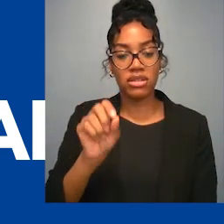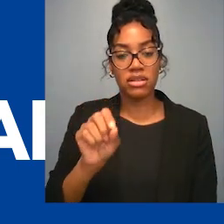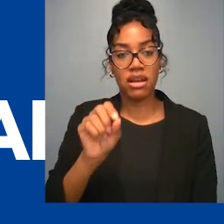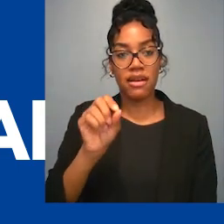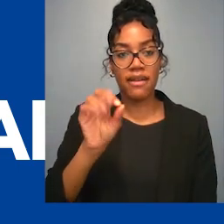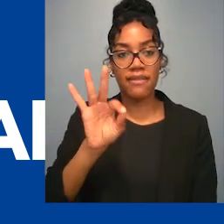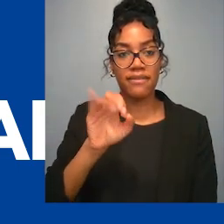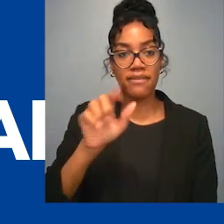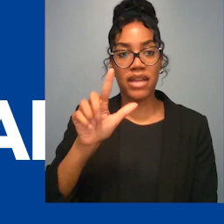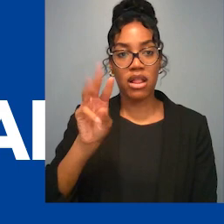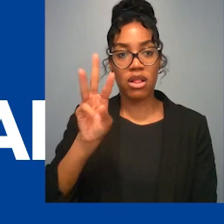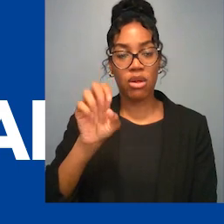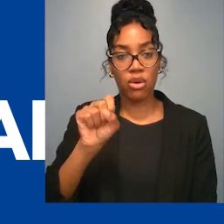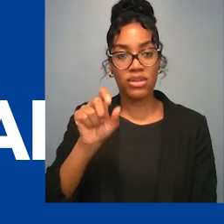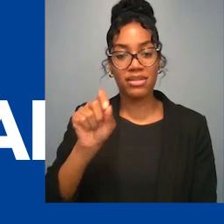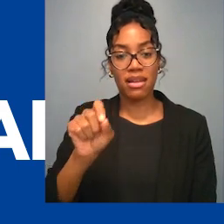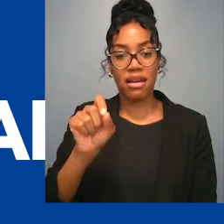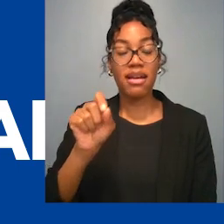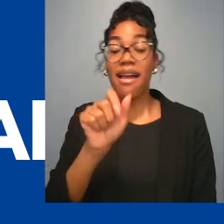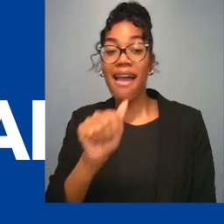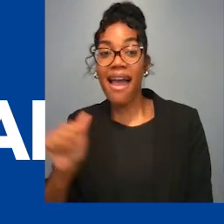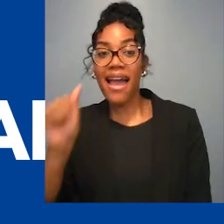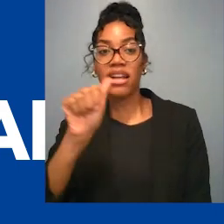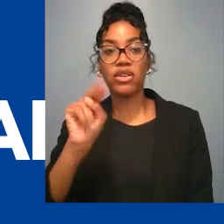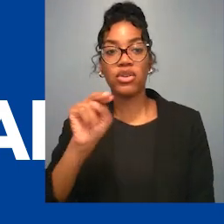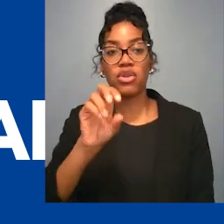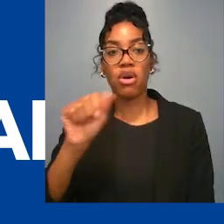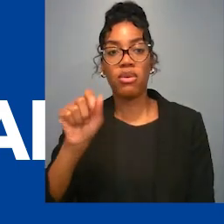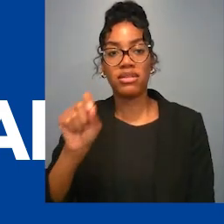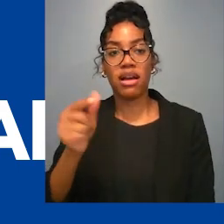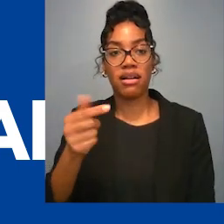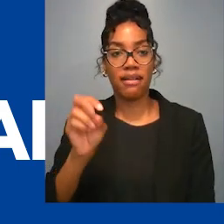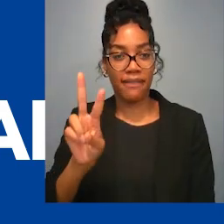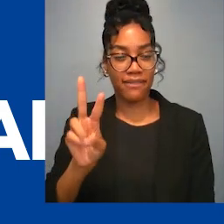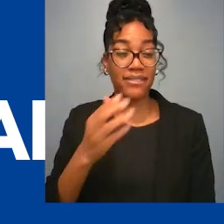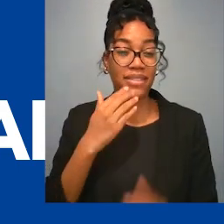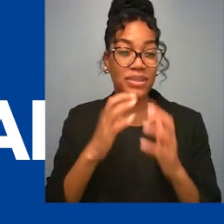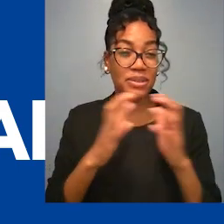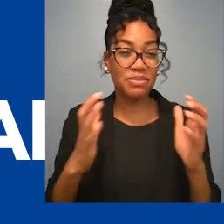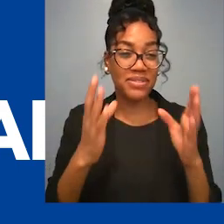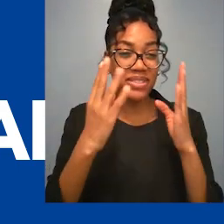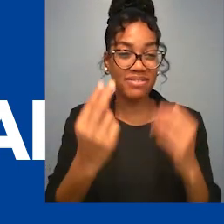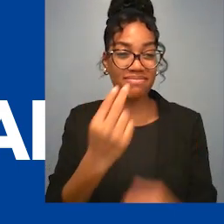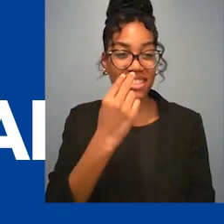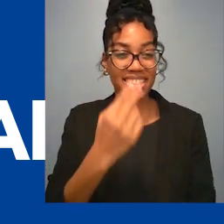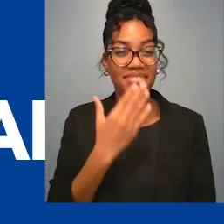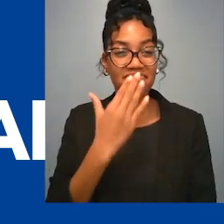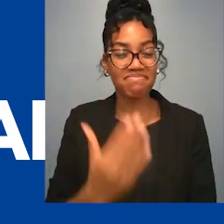oar.sg.fellows@noaa.gov. Again, thank you for listening.